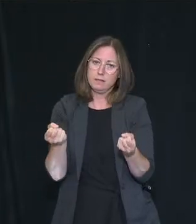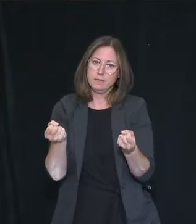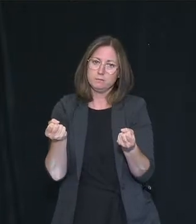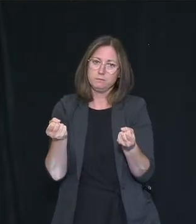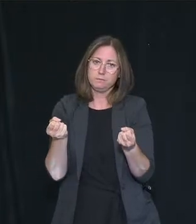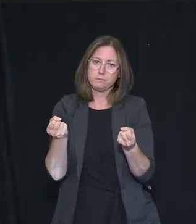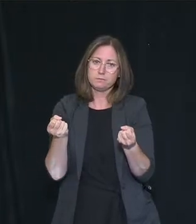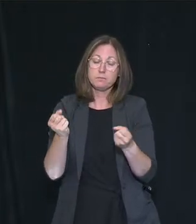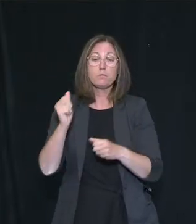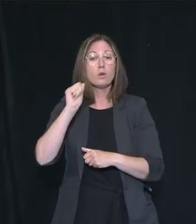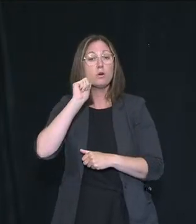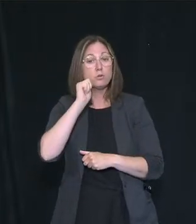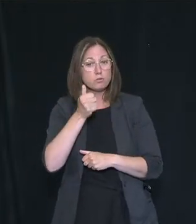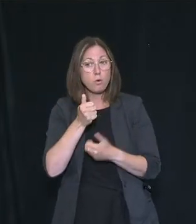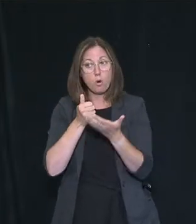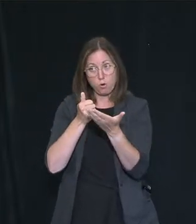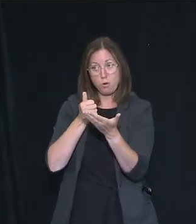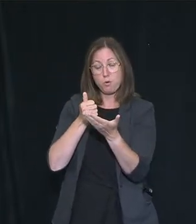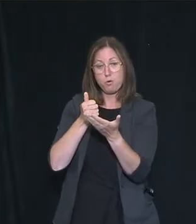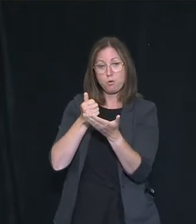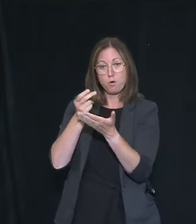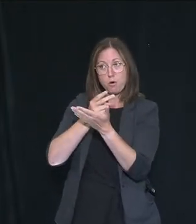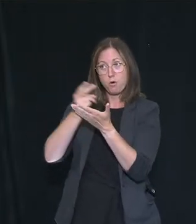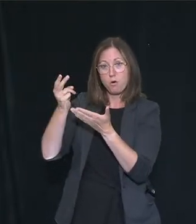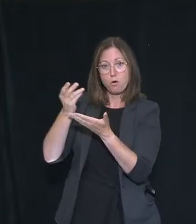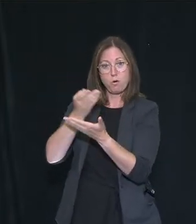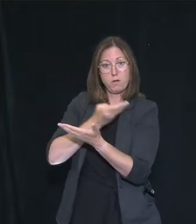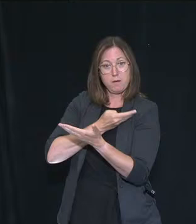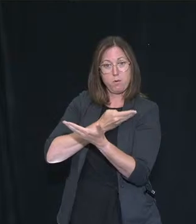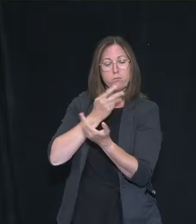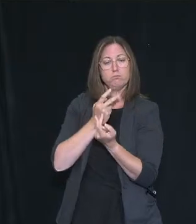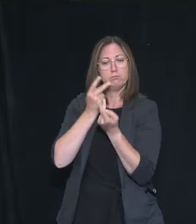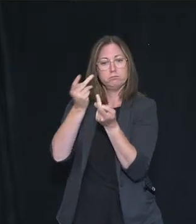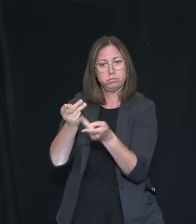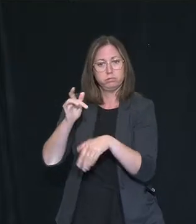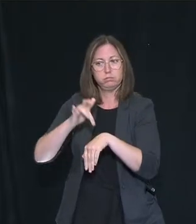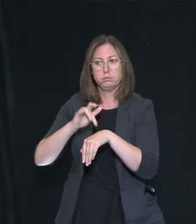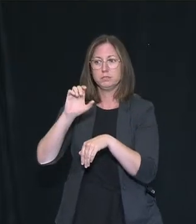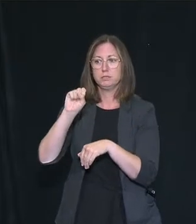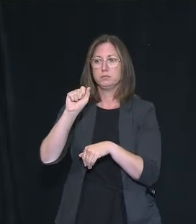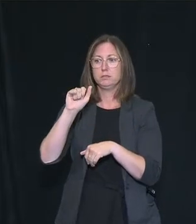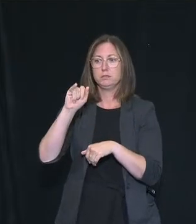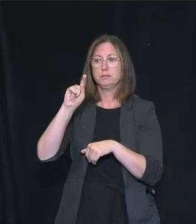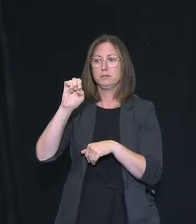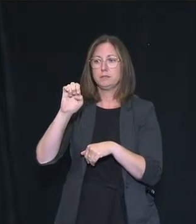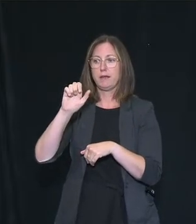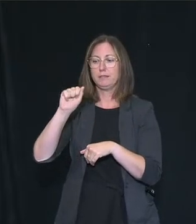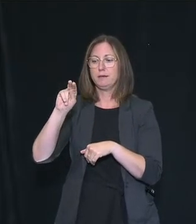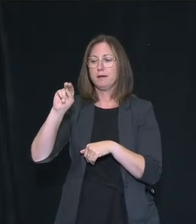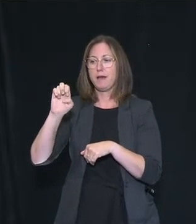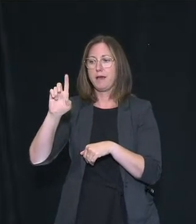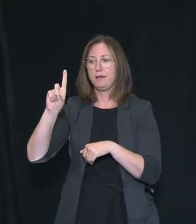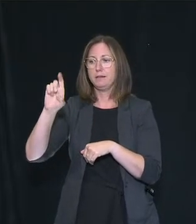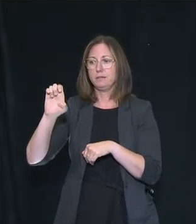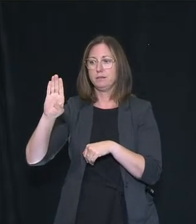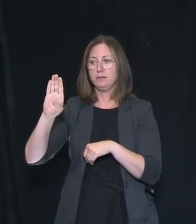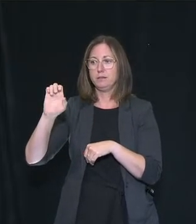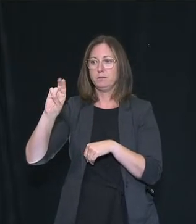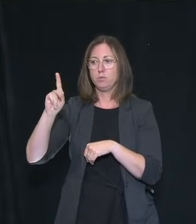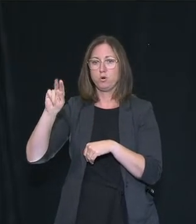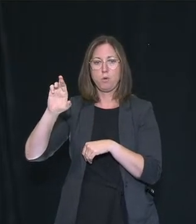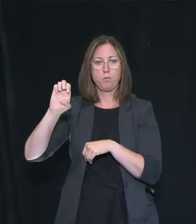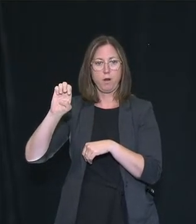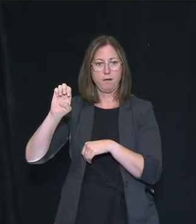Tomorrow, Your Holiness will visit Saint Anne de Beaupré. Pilgrims have been traveling there for centuries